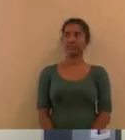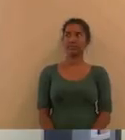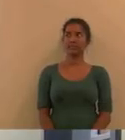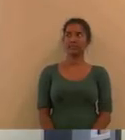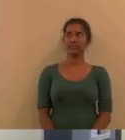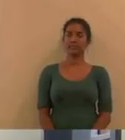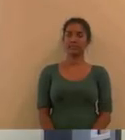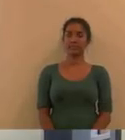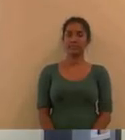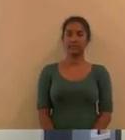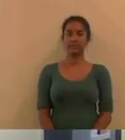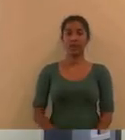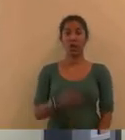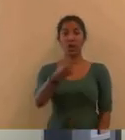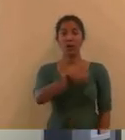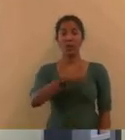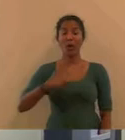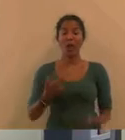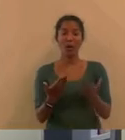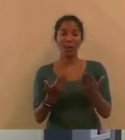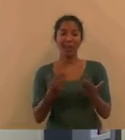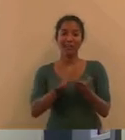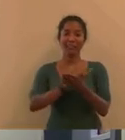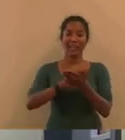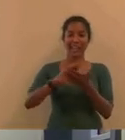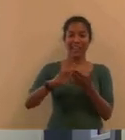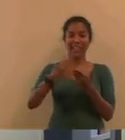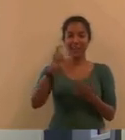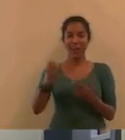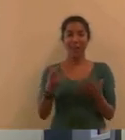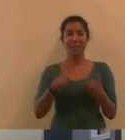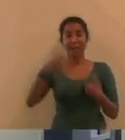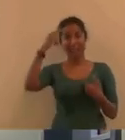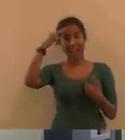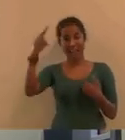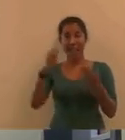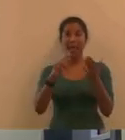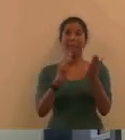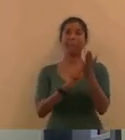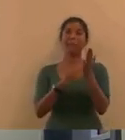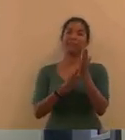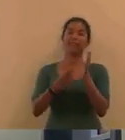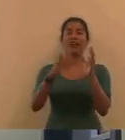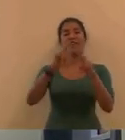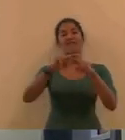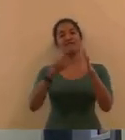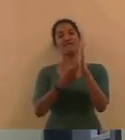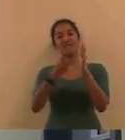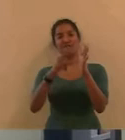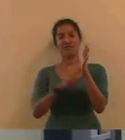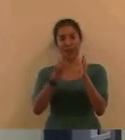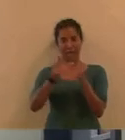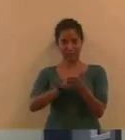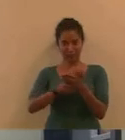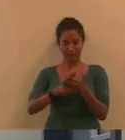Okay, good morning, welcome to Heathcote. My name is Mr. French and I'll be the head of PE here when you guys arrive in September. For today